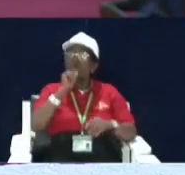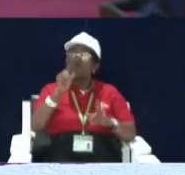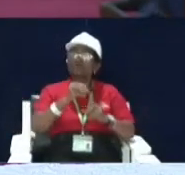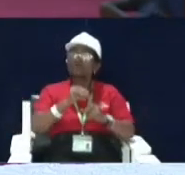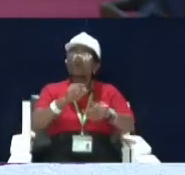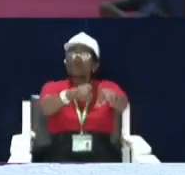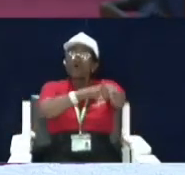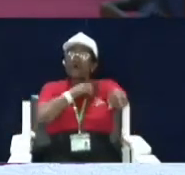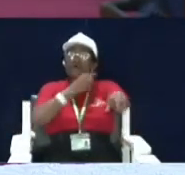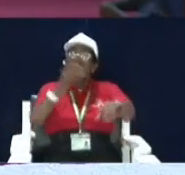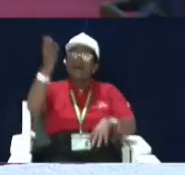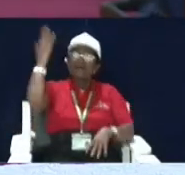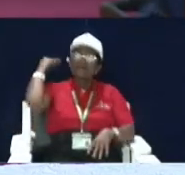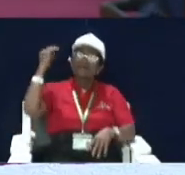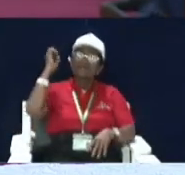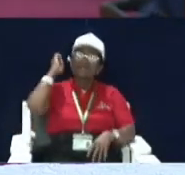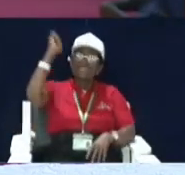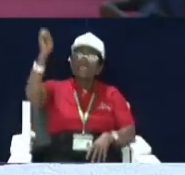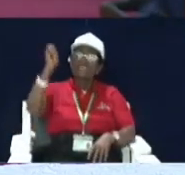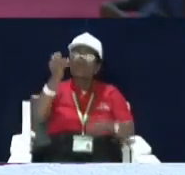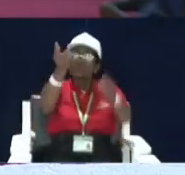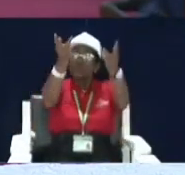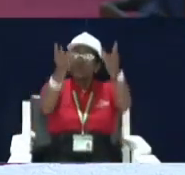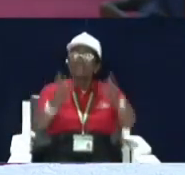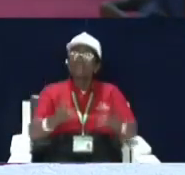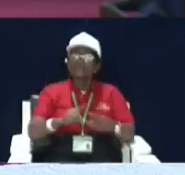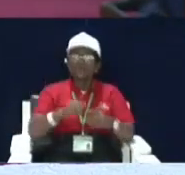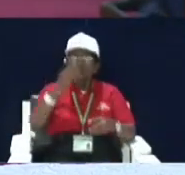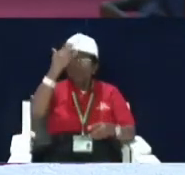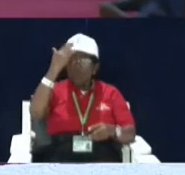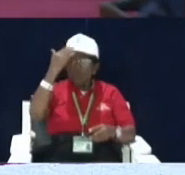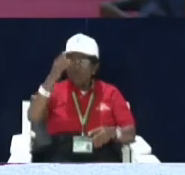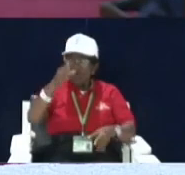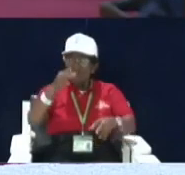he wanted to know, Daddy, why don't you fight?